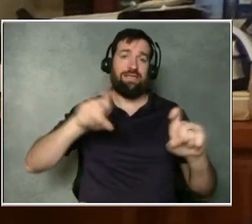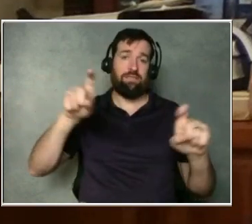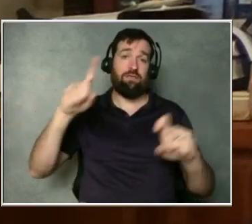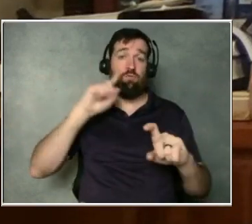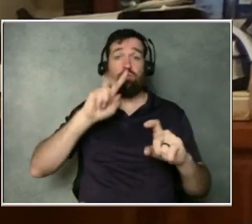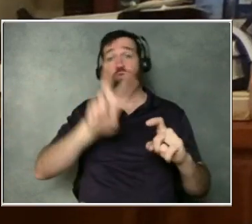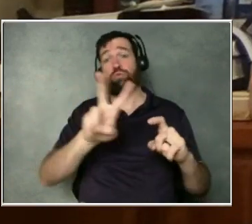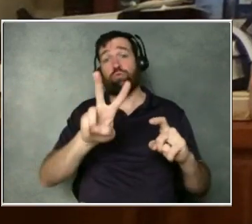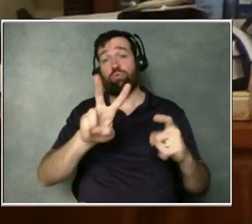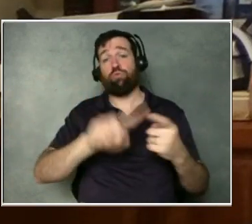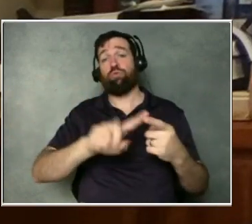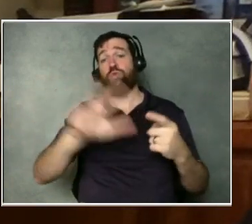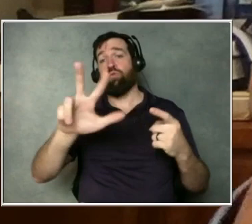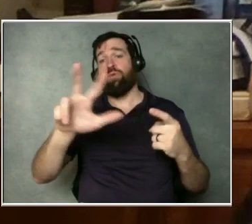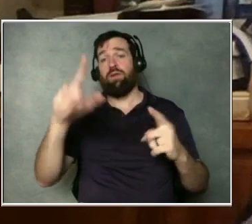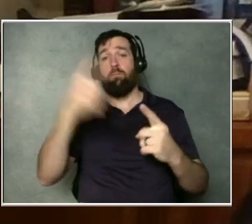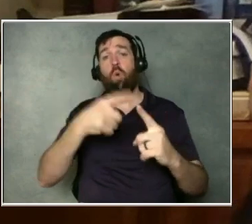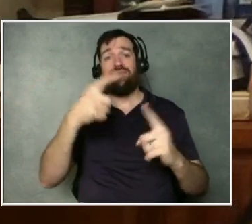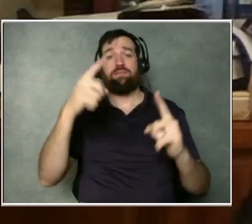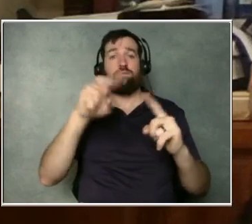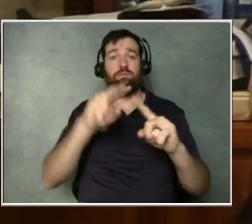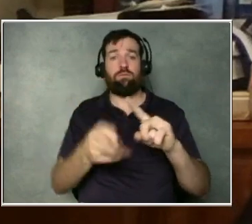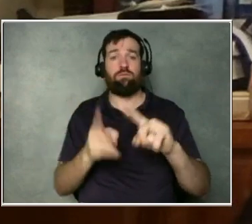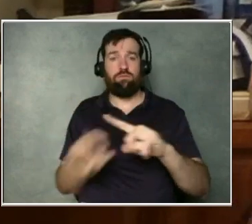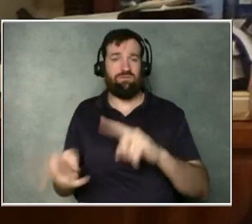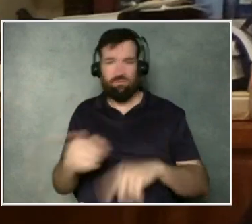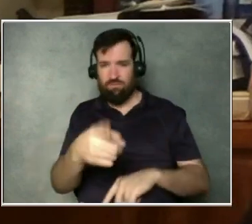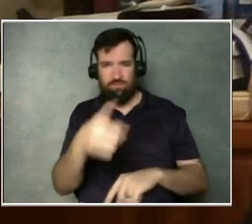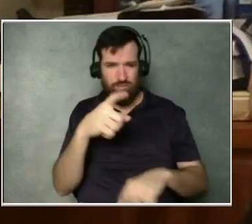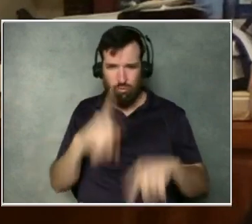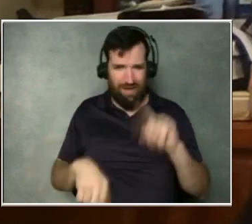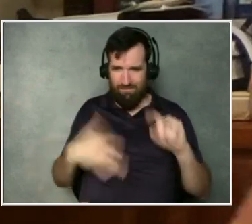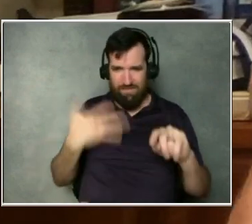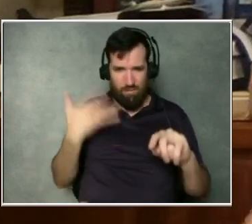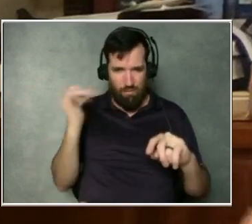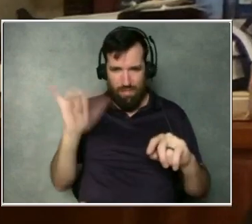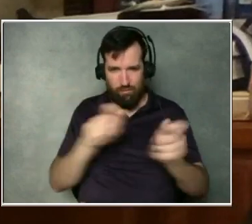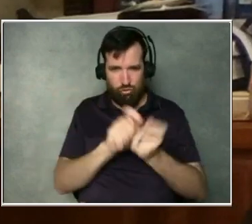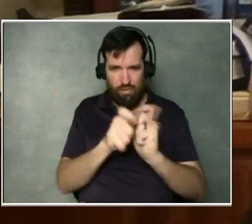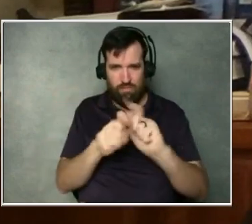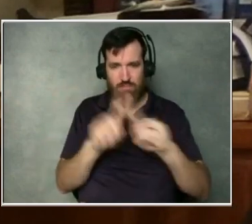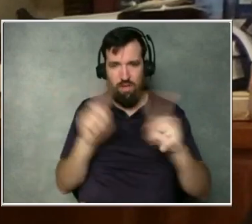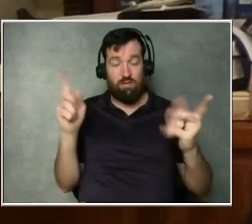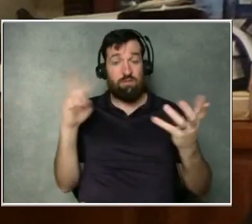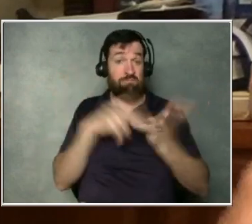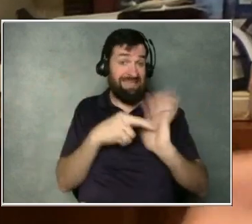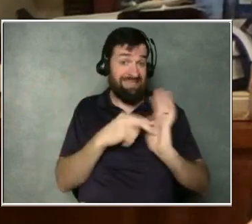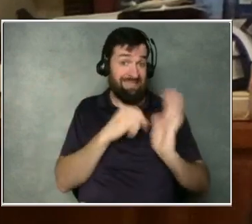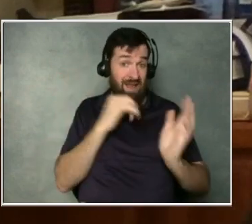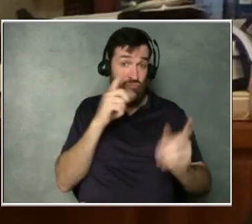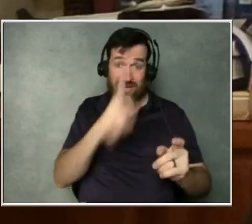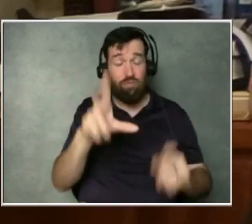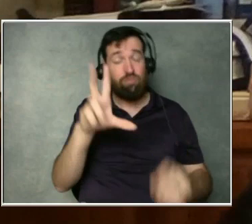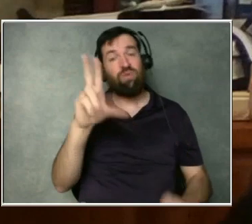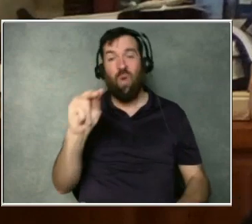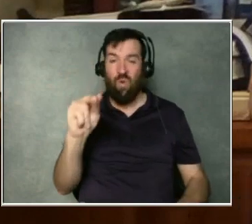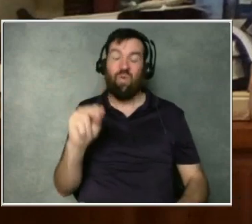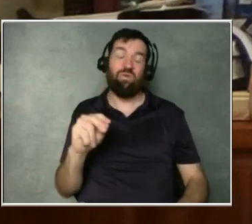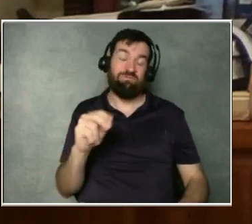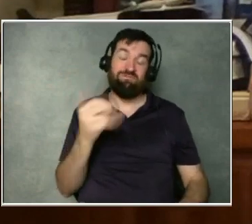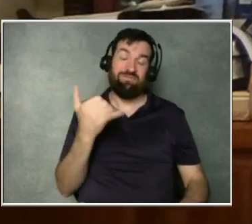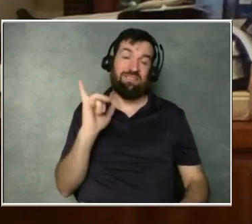3 points. Now, you don't detect that, you can't feel that, but that doesn't mean it isn't real and isn't happening.